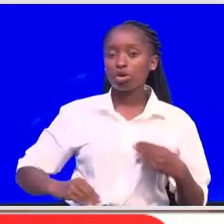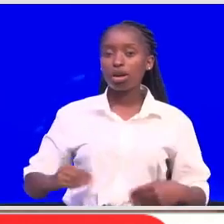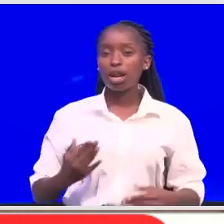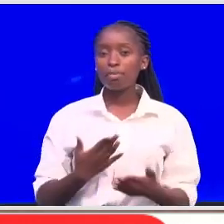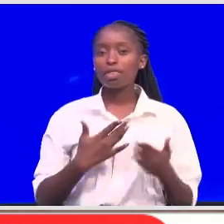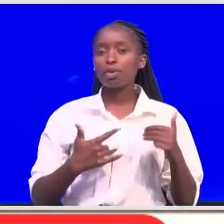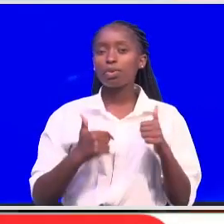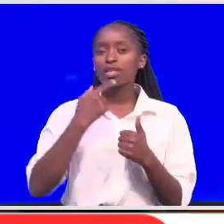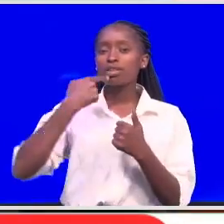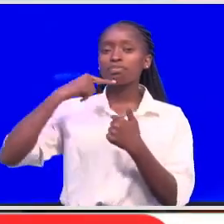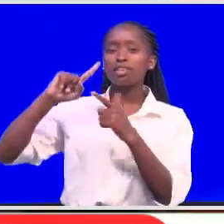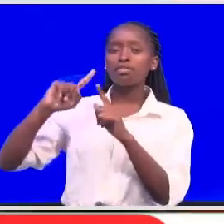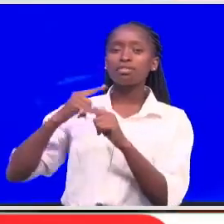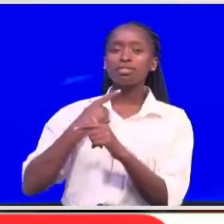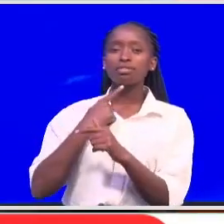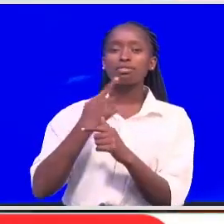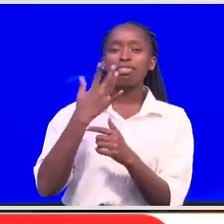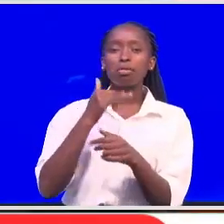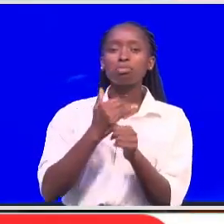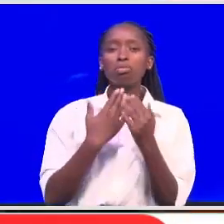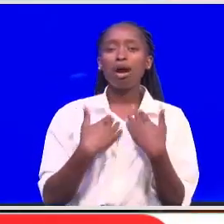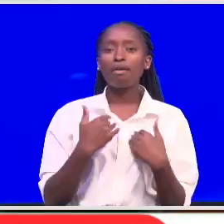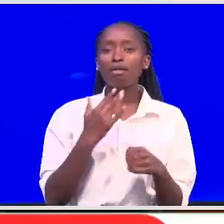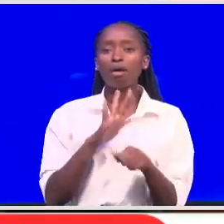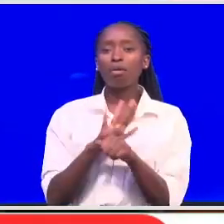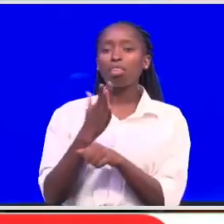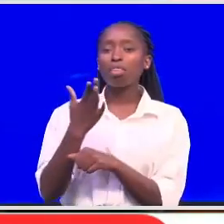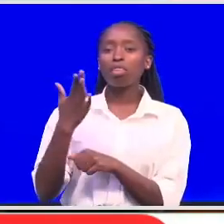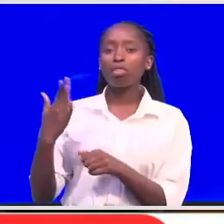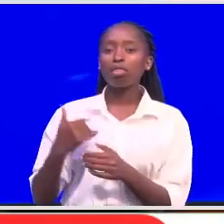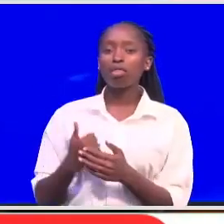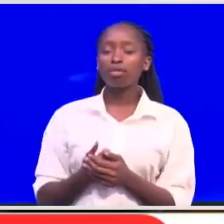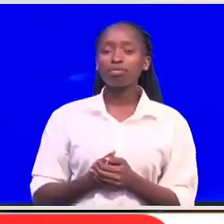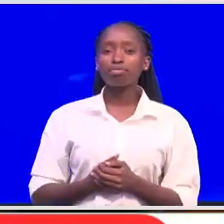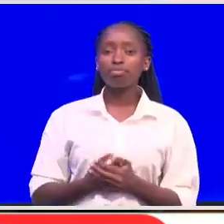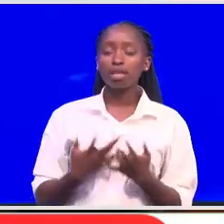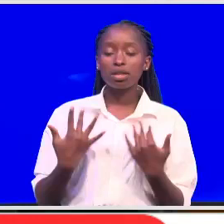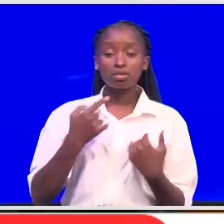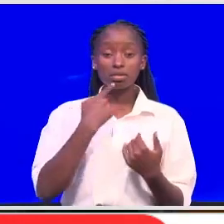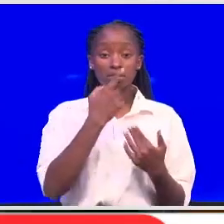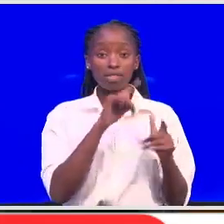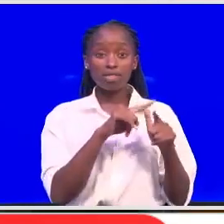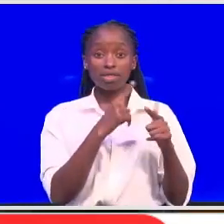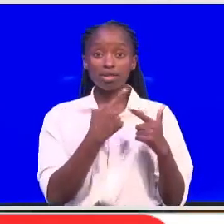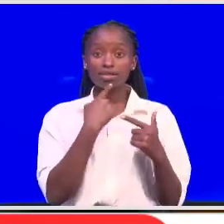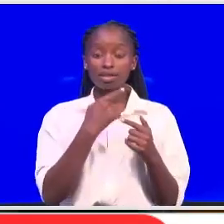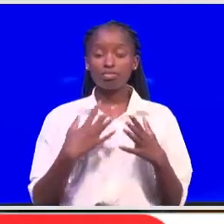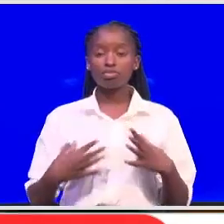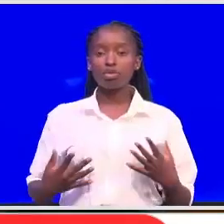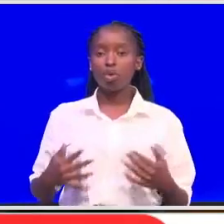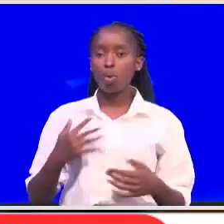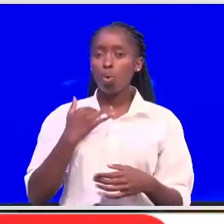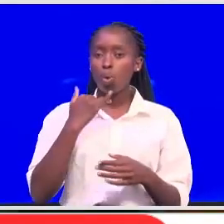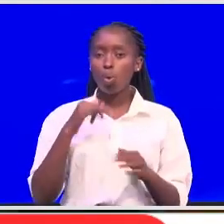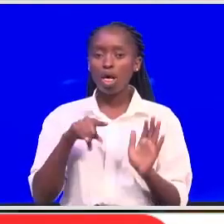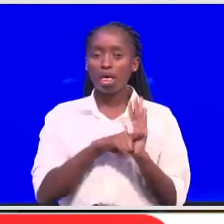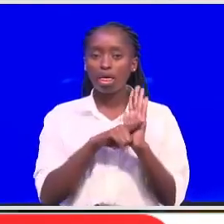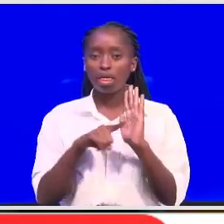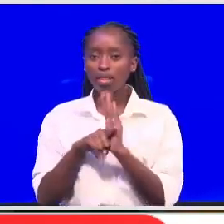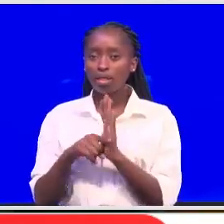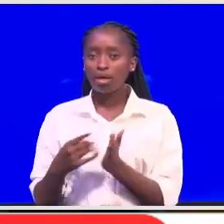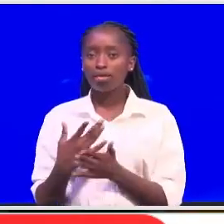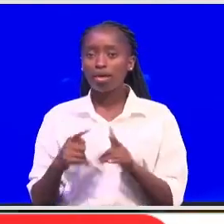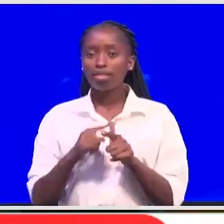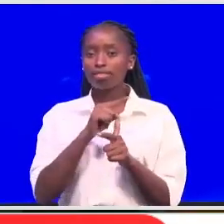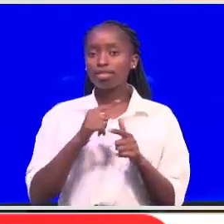judicial officers. No, just standing there and mismatching people is not right. These judges have a right to a good reputation.